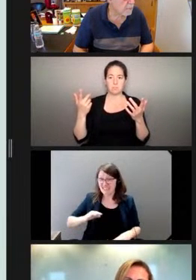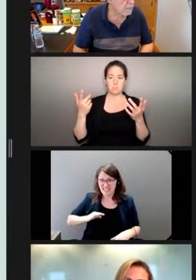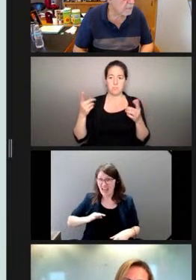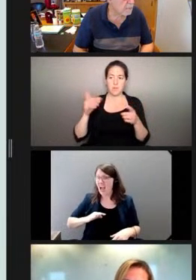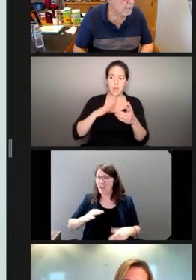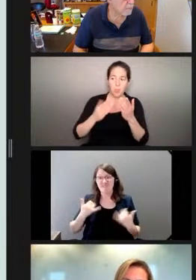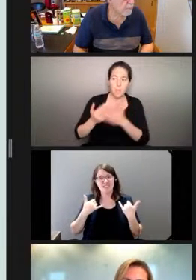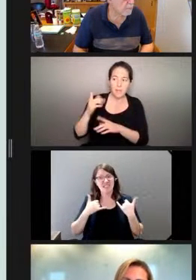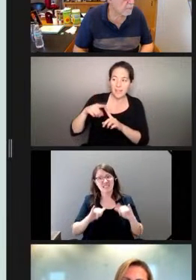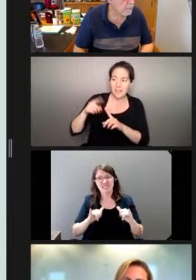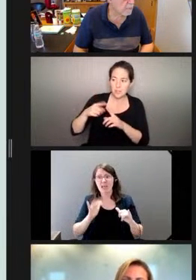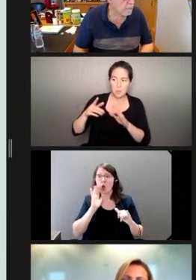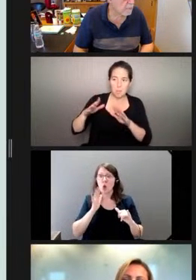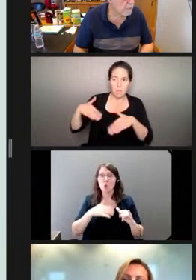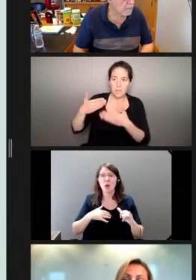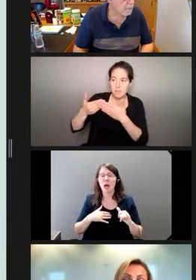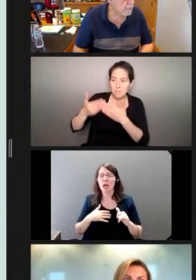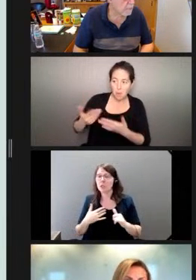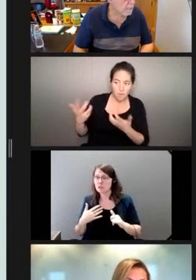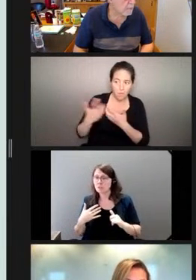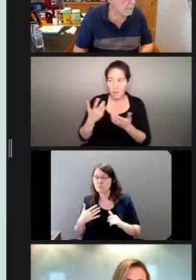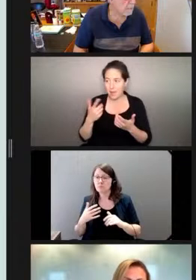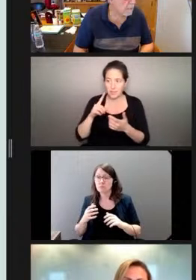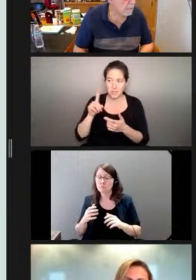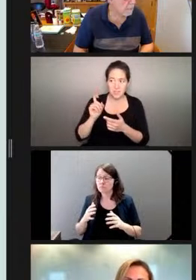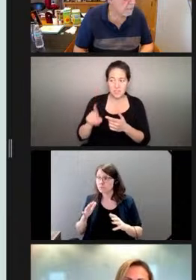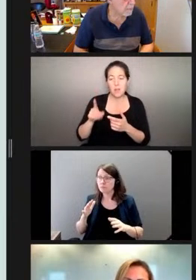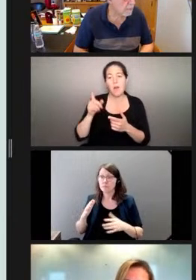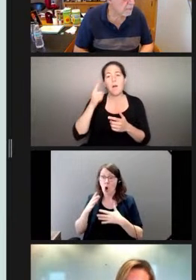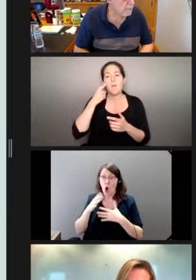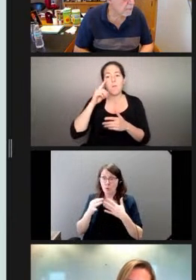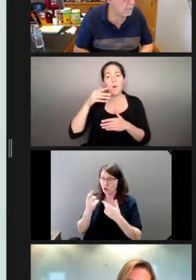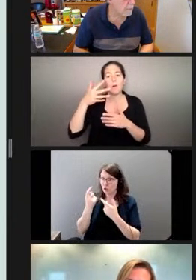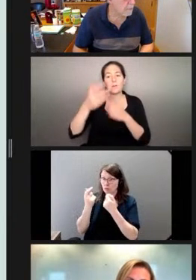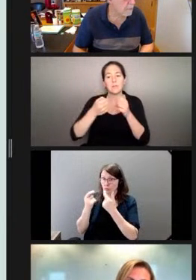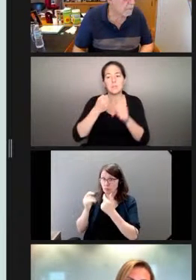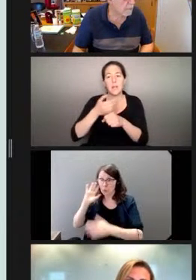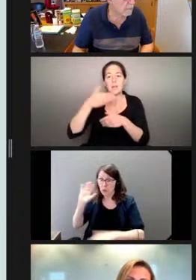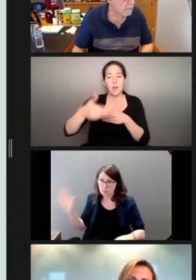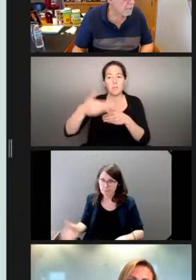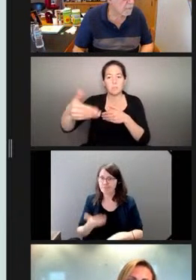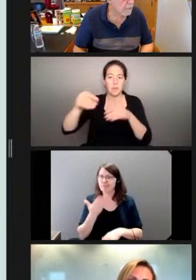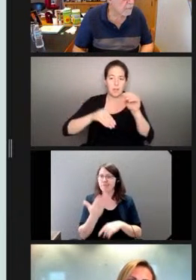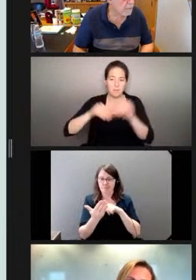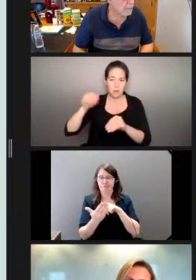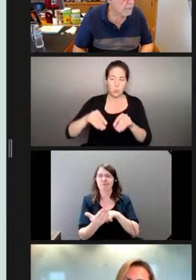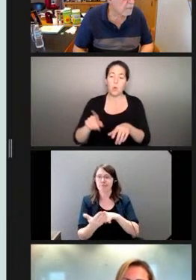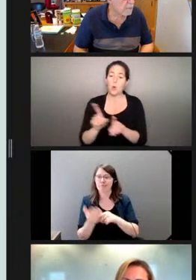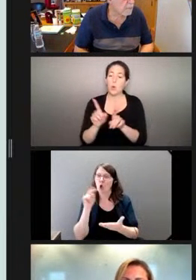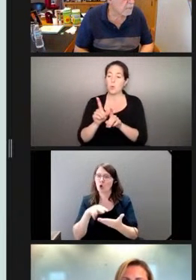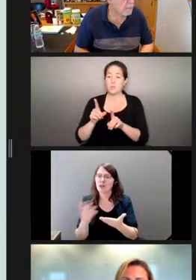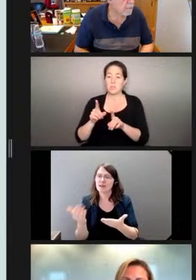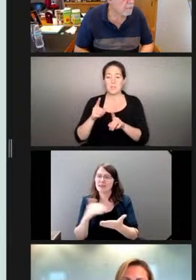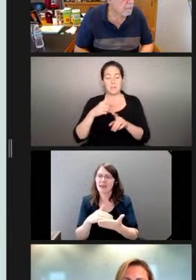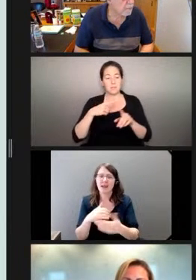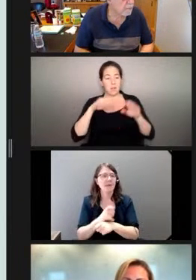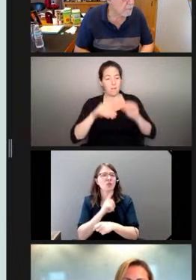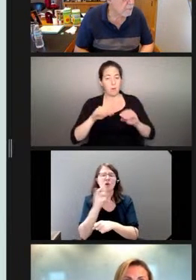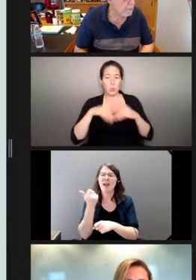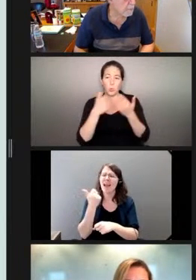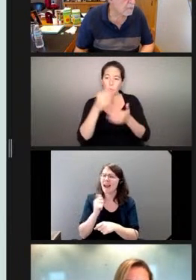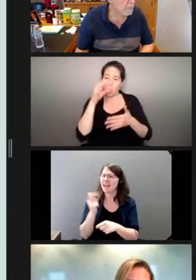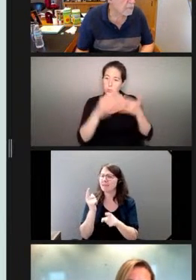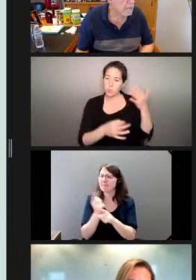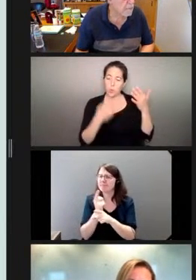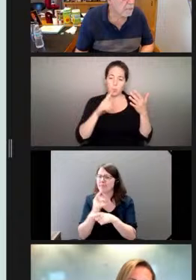options to ensure that council, the city is leveraging all suitable options that can work towards helping meet the